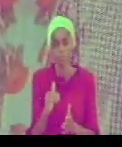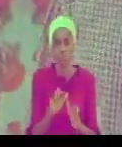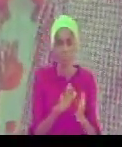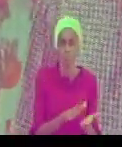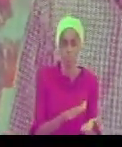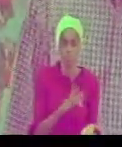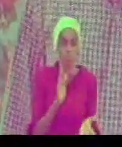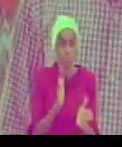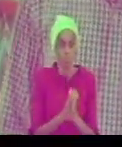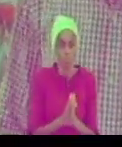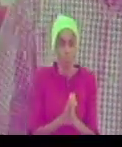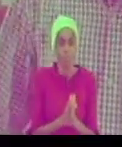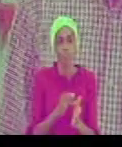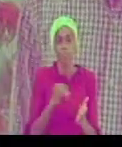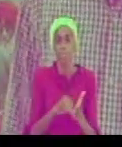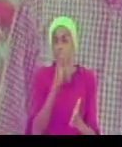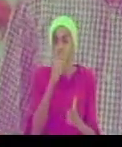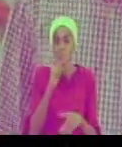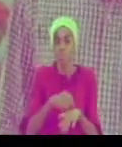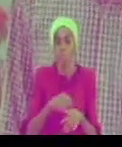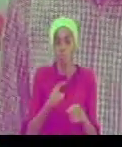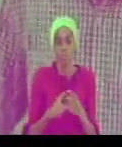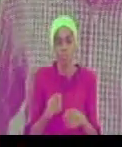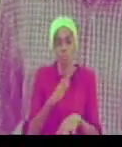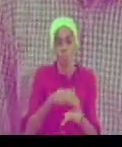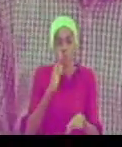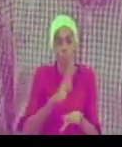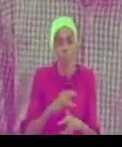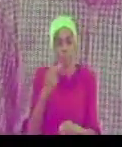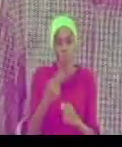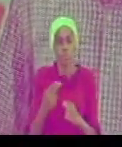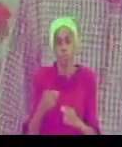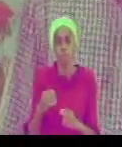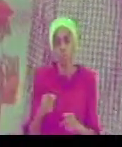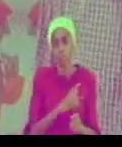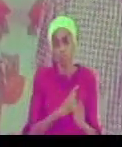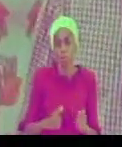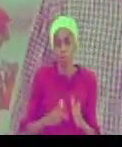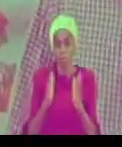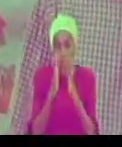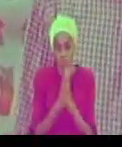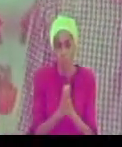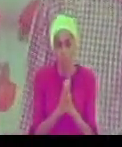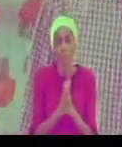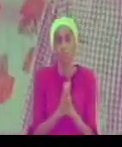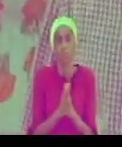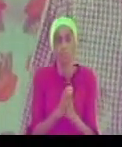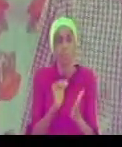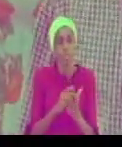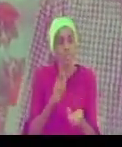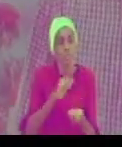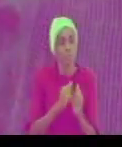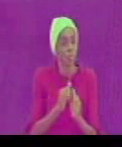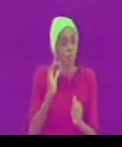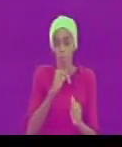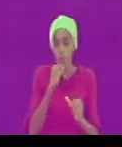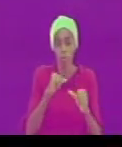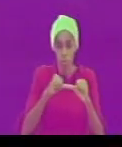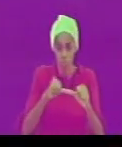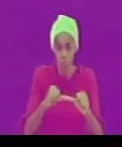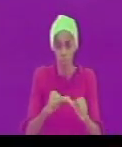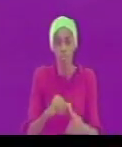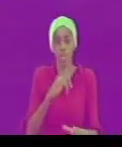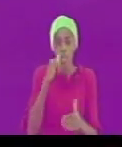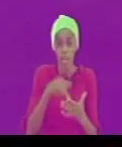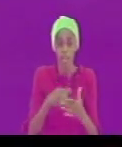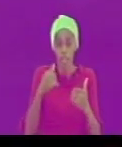shall proceed no further. Be very specific. Be very specific. In your country, COVID-19 will not proceed further. In